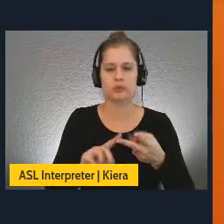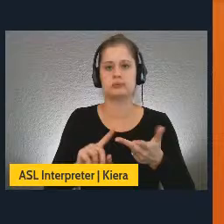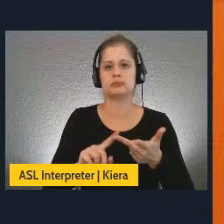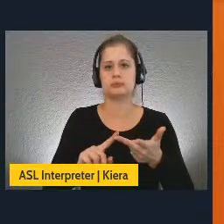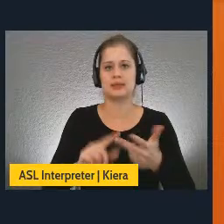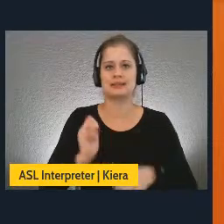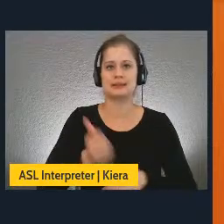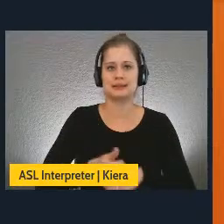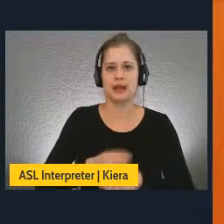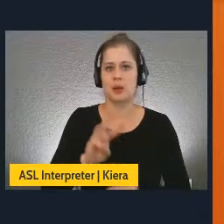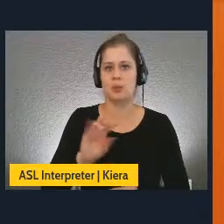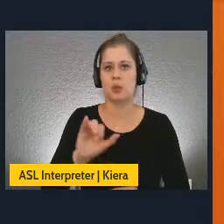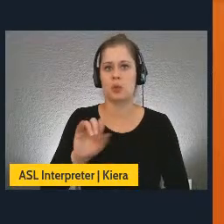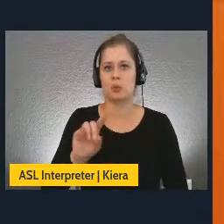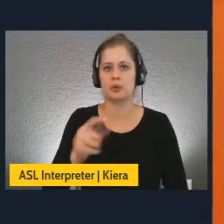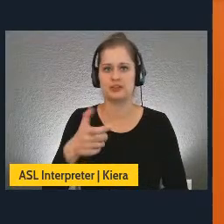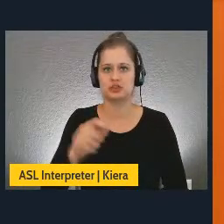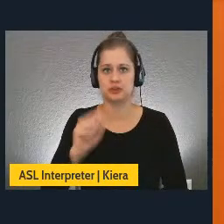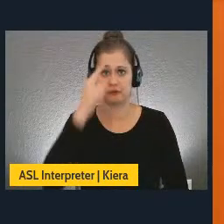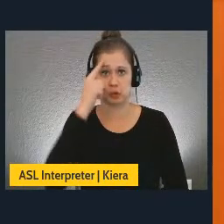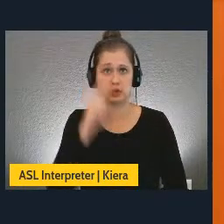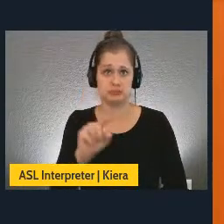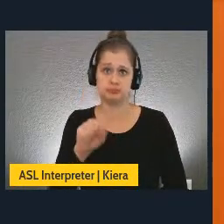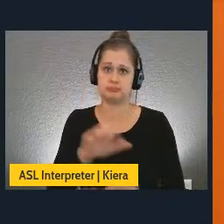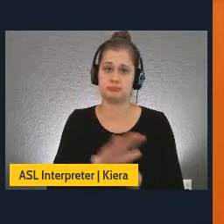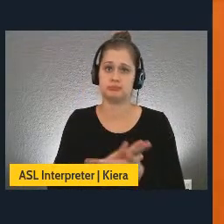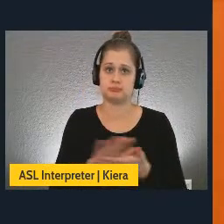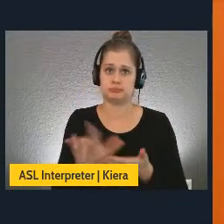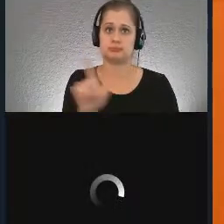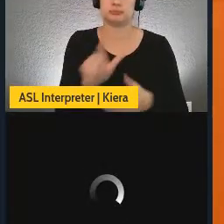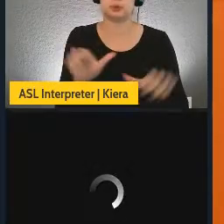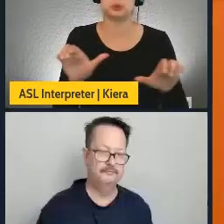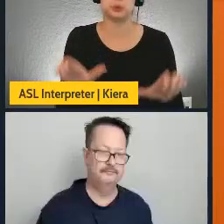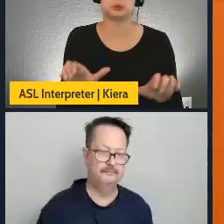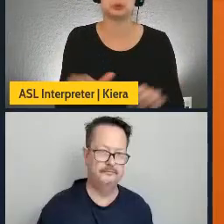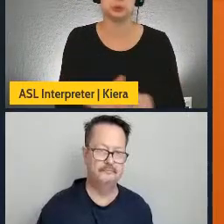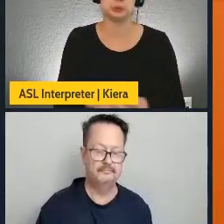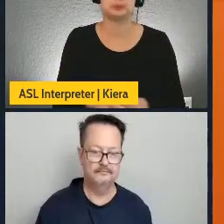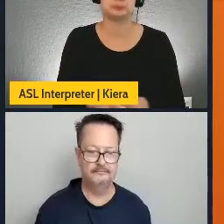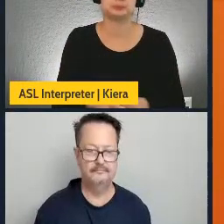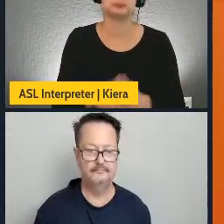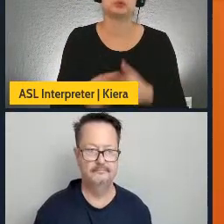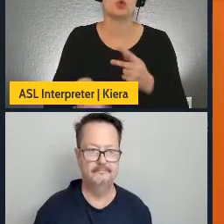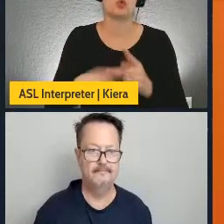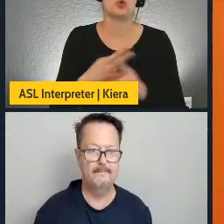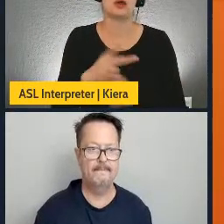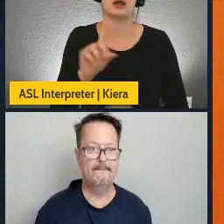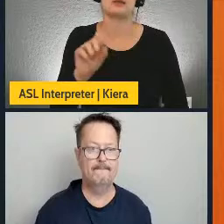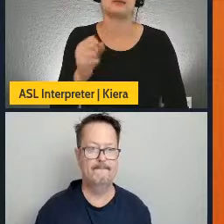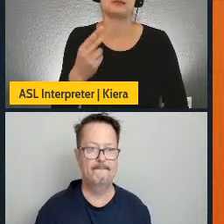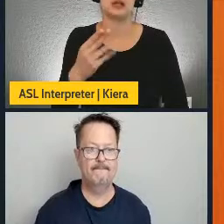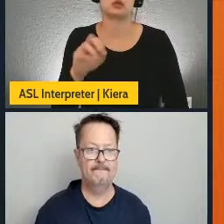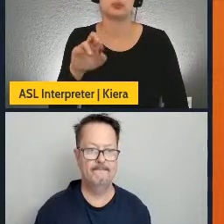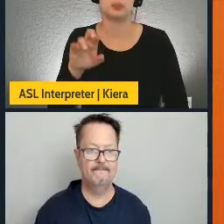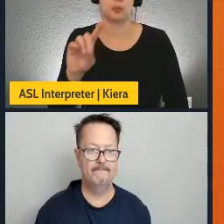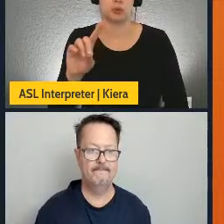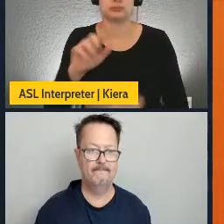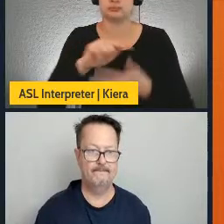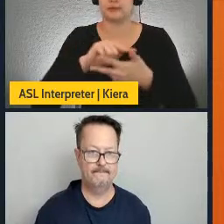you. Yeah, that's what the library does. So what kind of dashboard it creates? There are 3